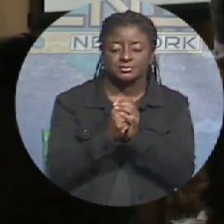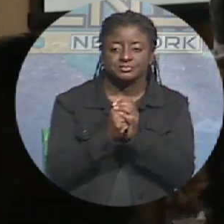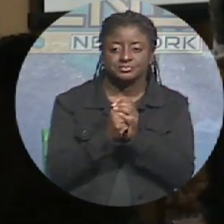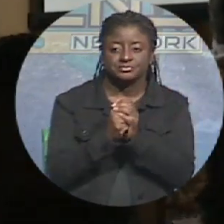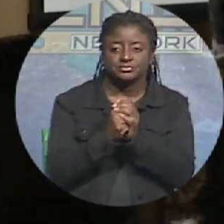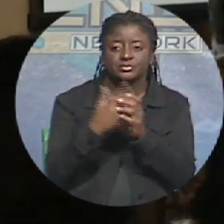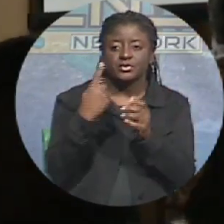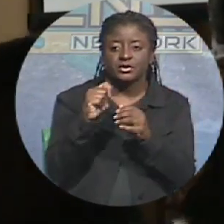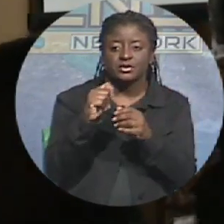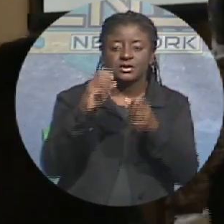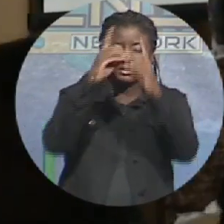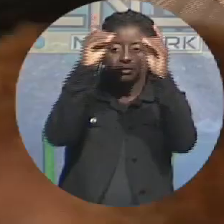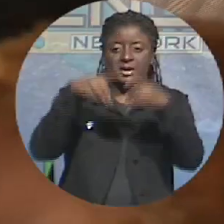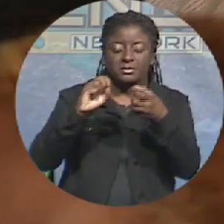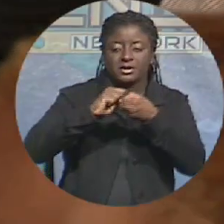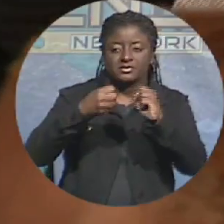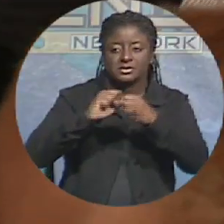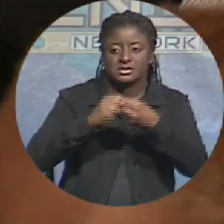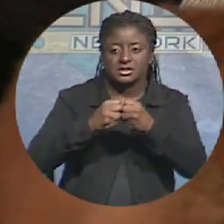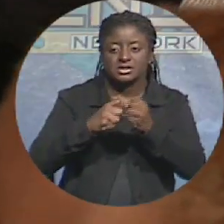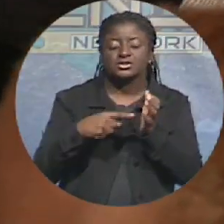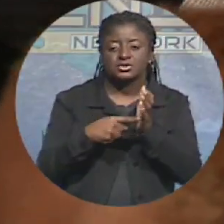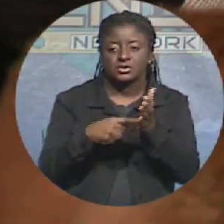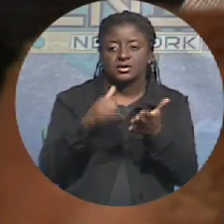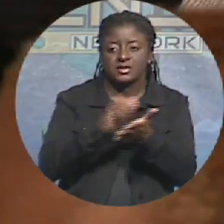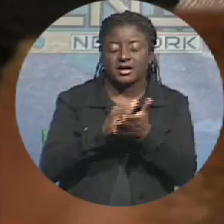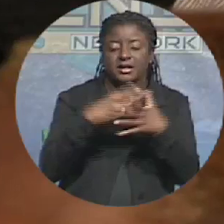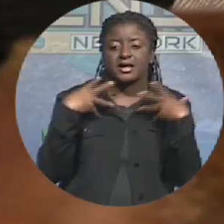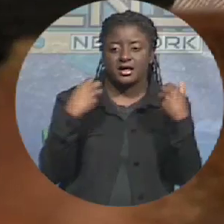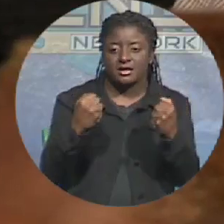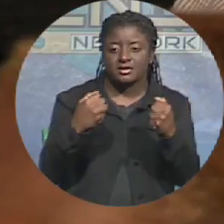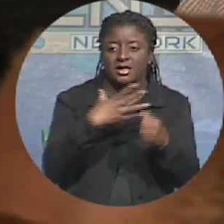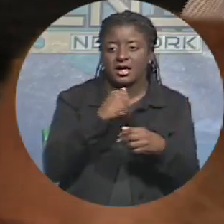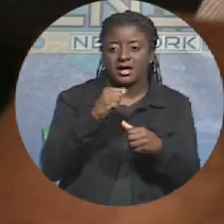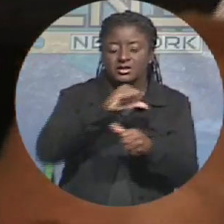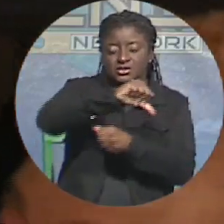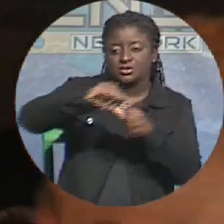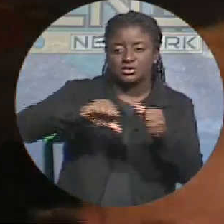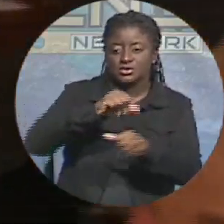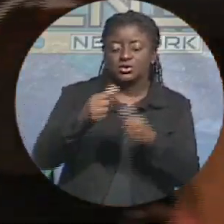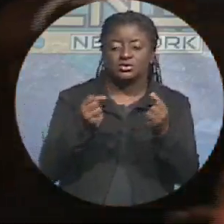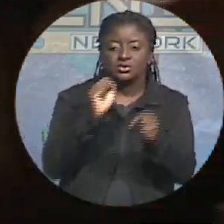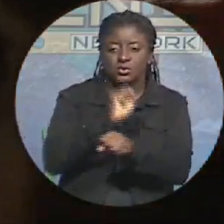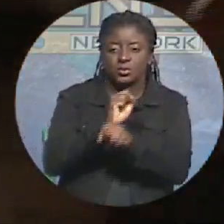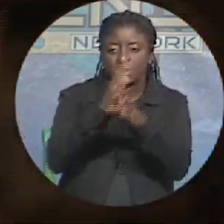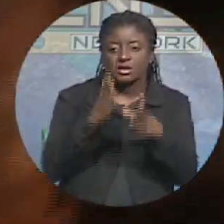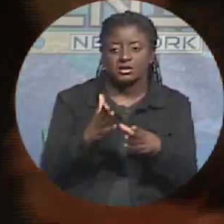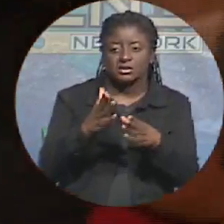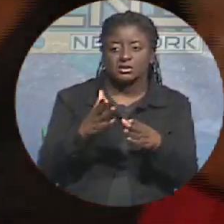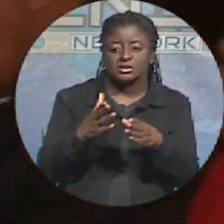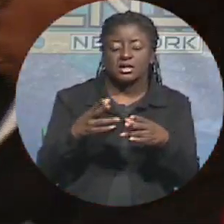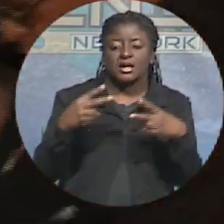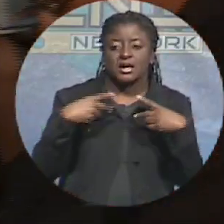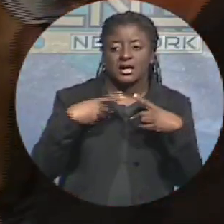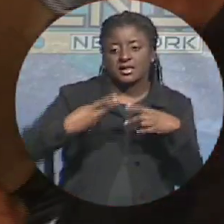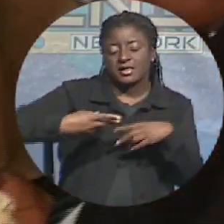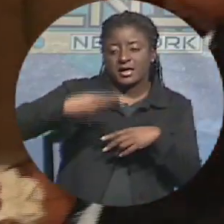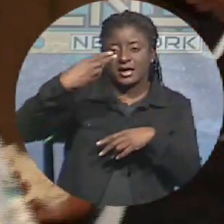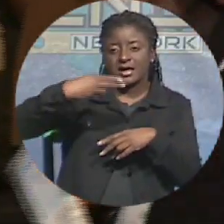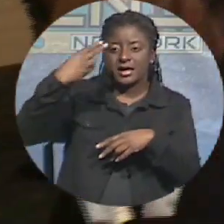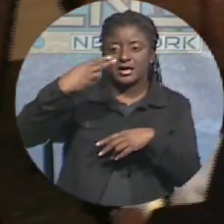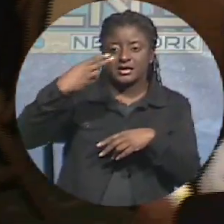Survey illustrated that health and social workers were among the highest average annual wage group, with men accumulating a little